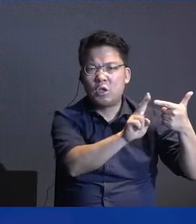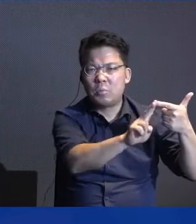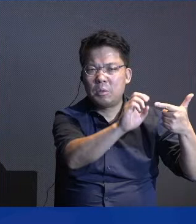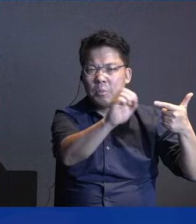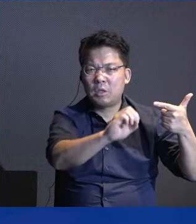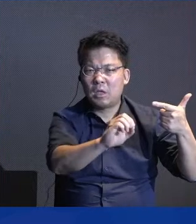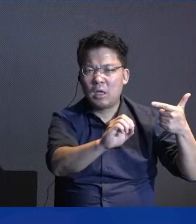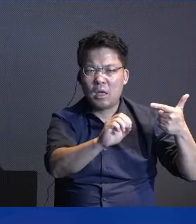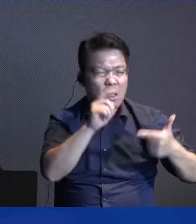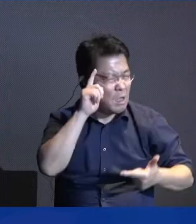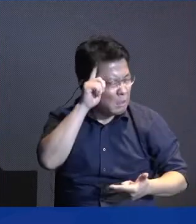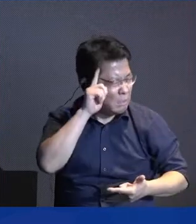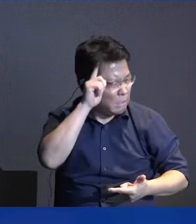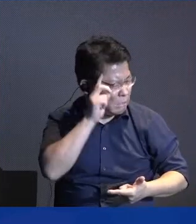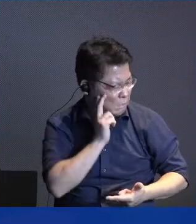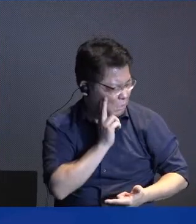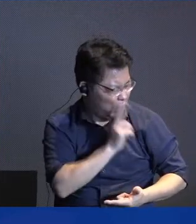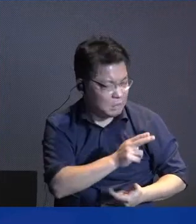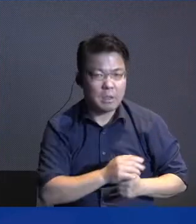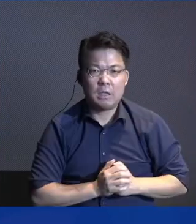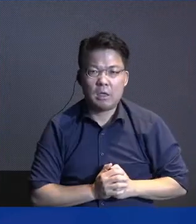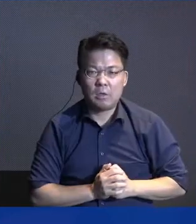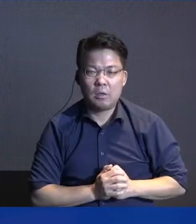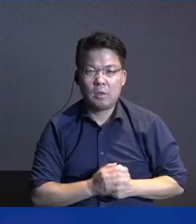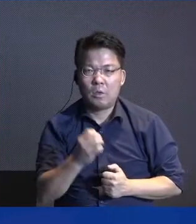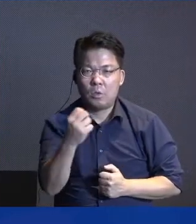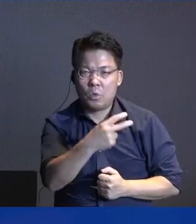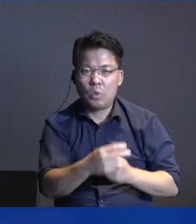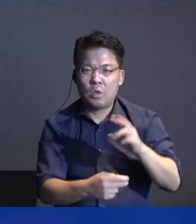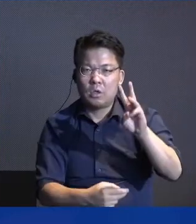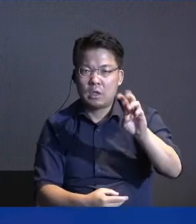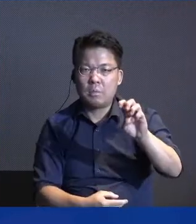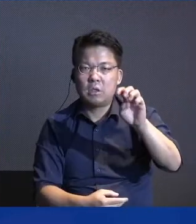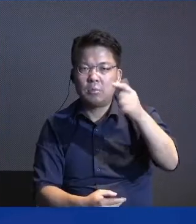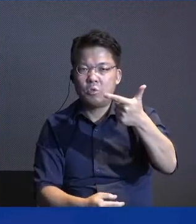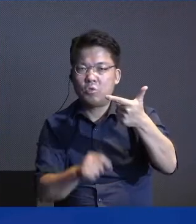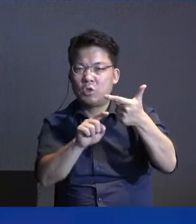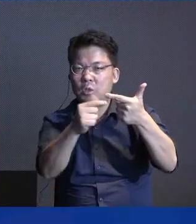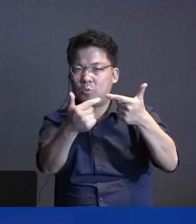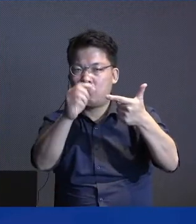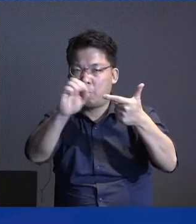and 36.6% tend to feel some stress, and